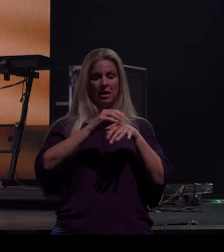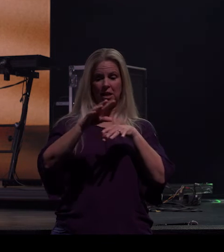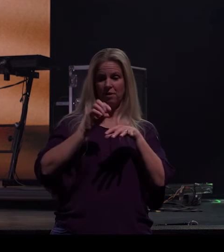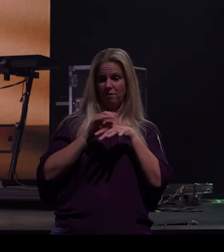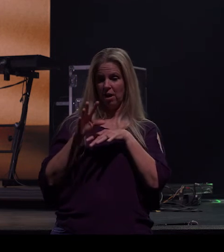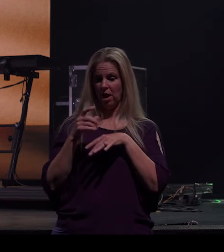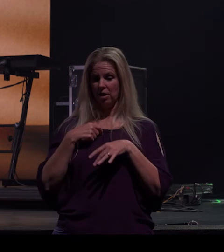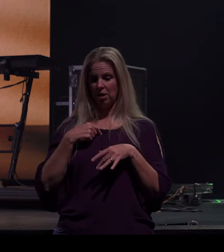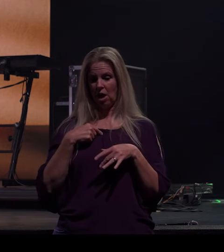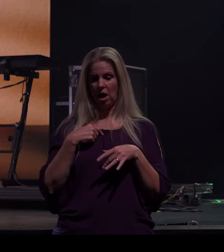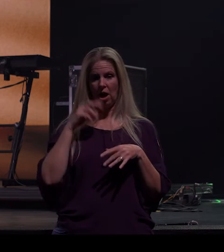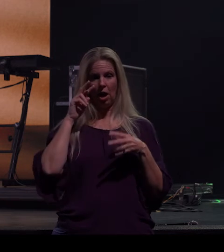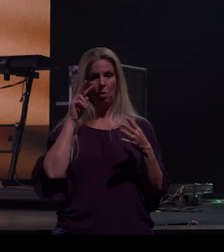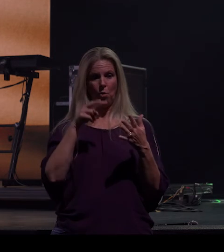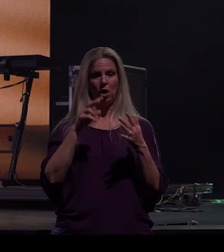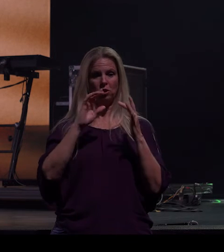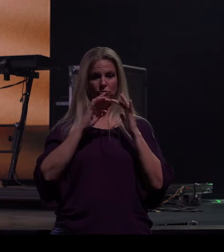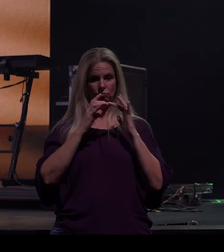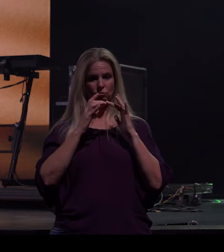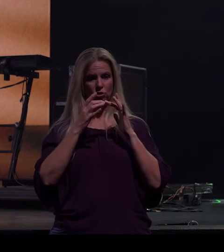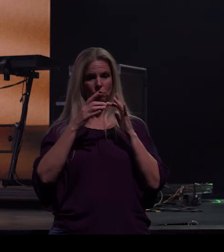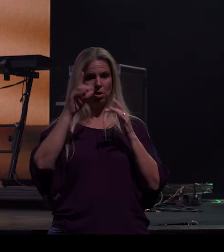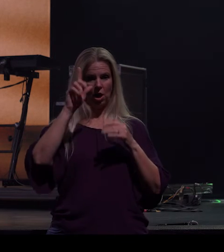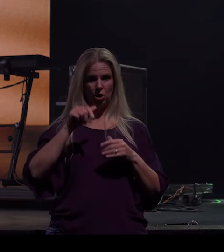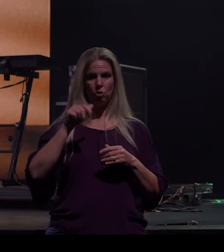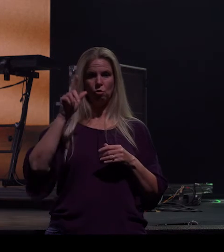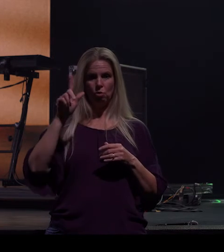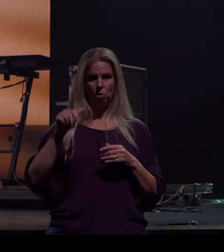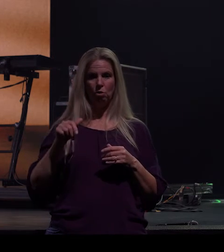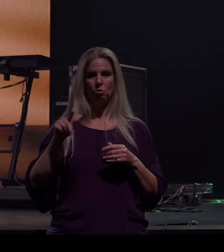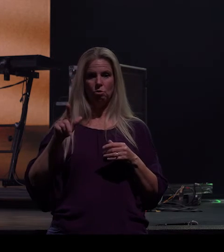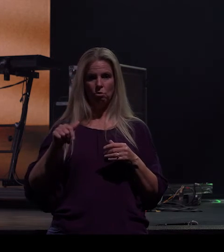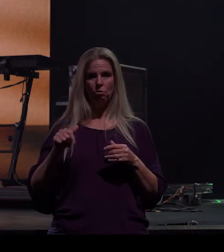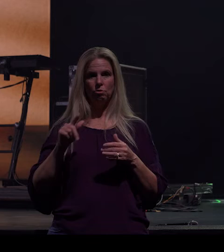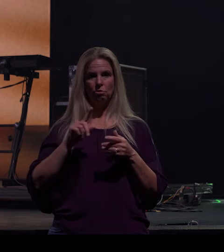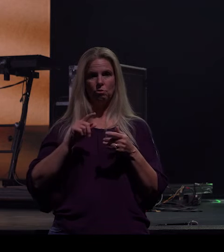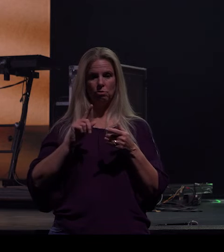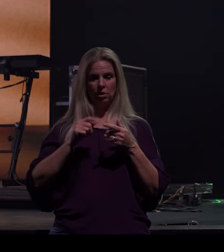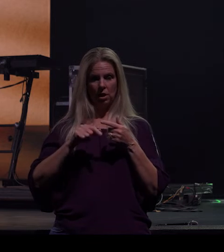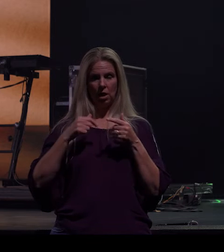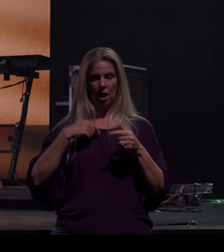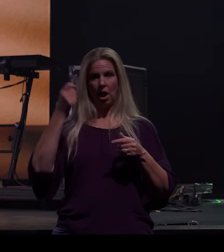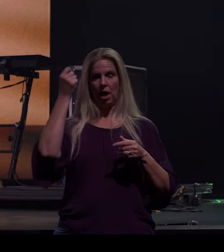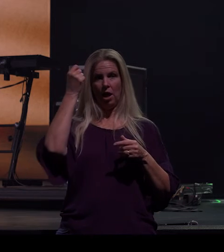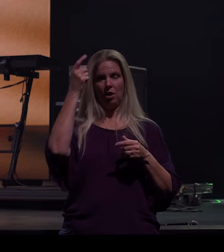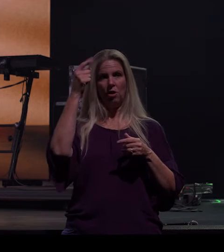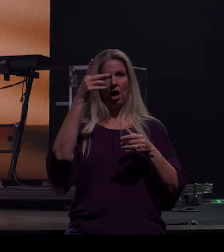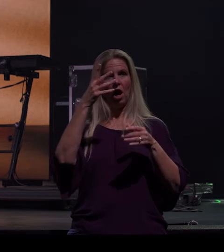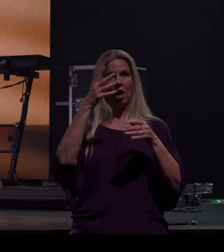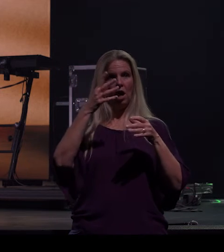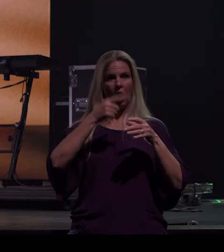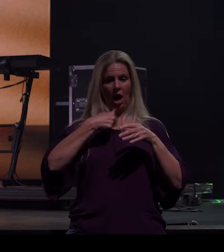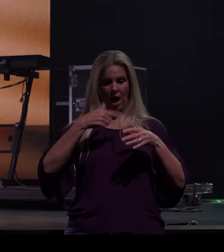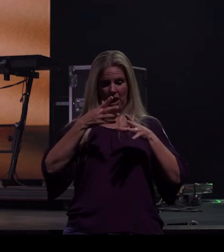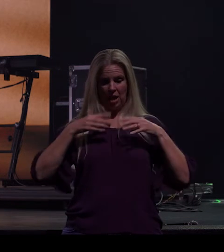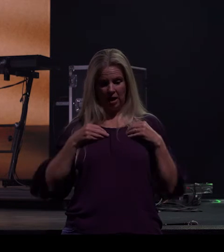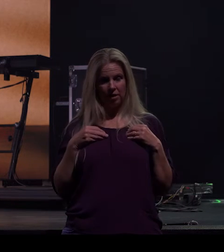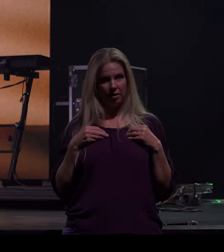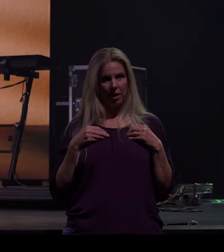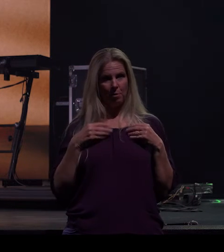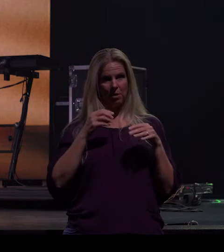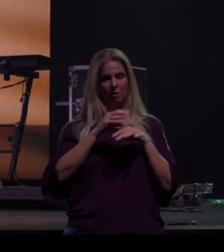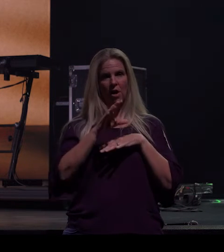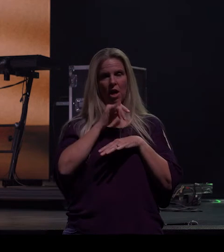TikTok, I just go on there and I just scroll until something hits me. Oh, I'm getting tons of advice. Now, I don't go to